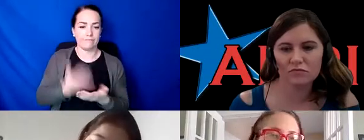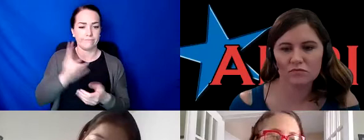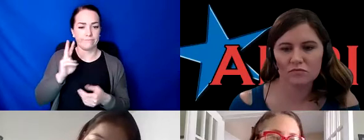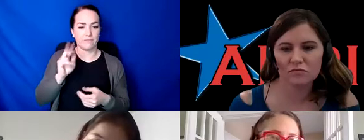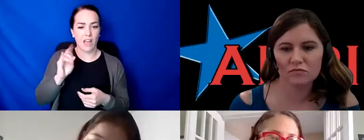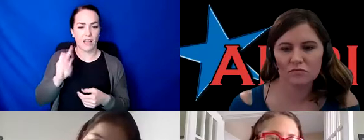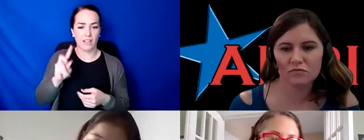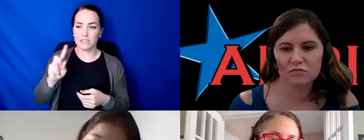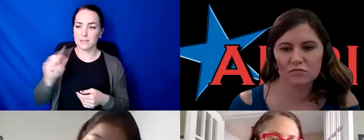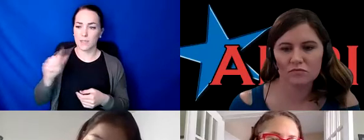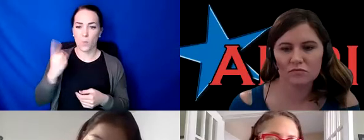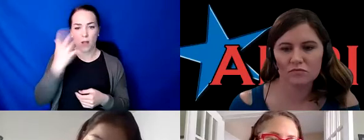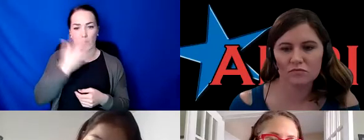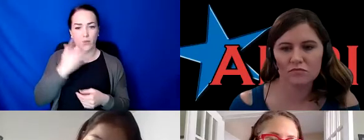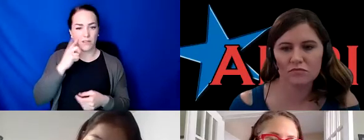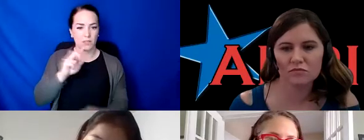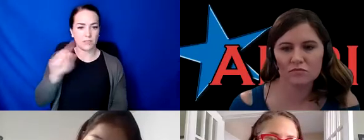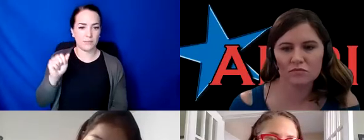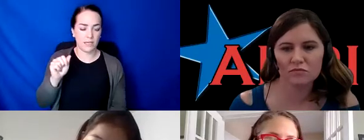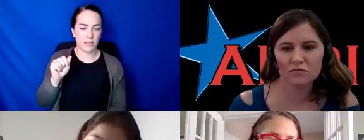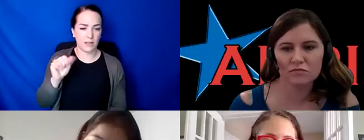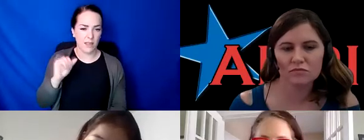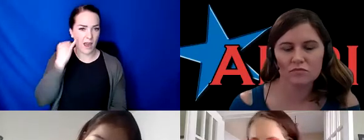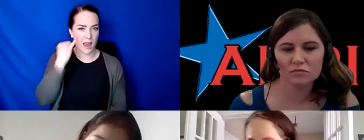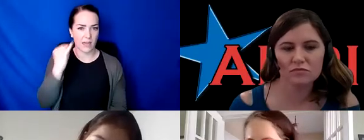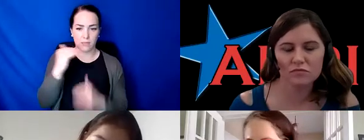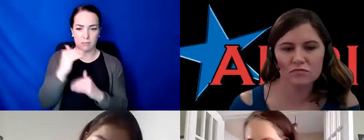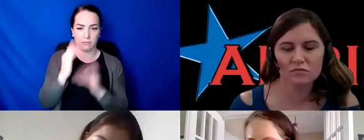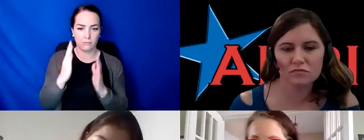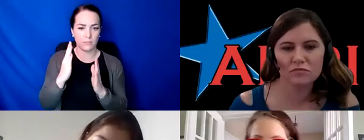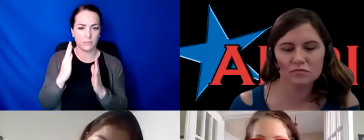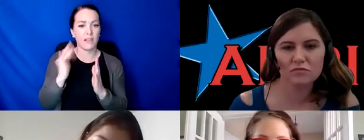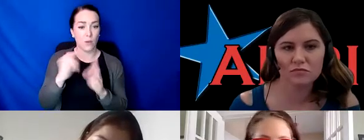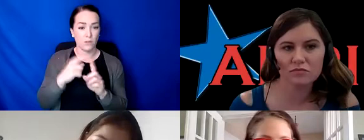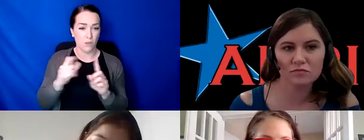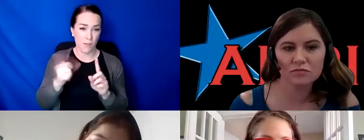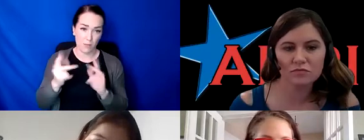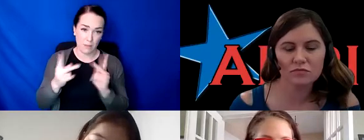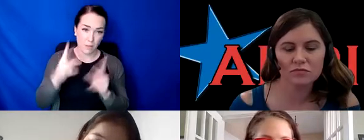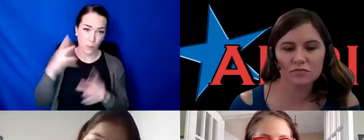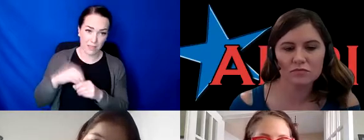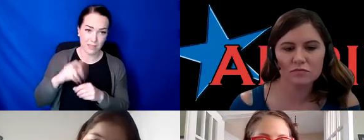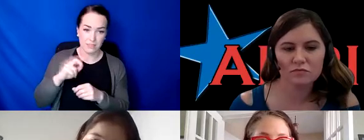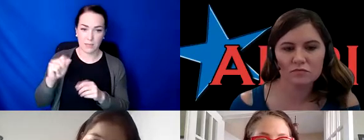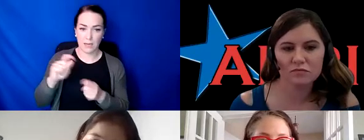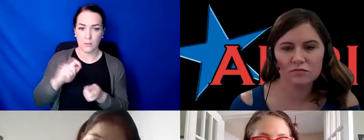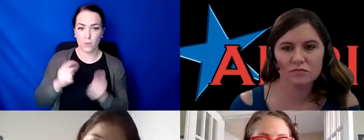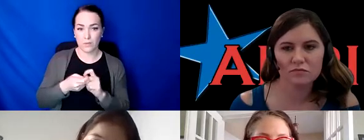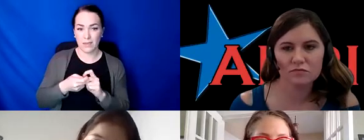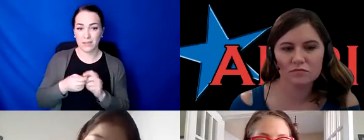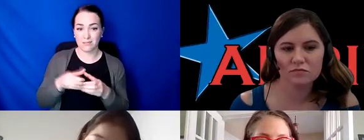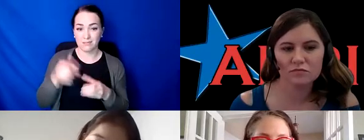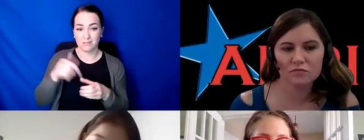disability. And that was coming from others inside of the disability movement. And so doing what we can to fight